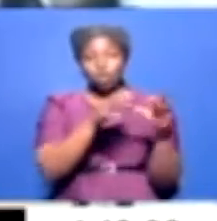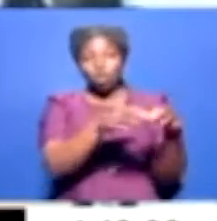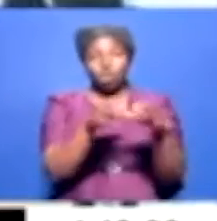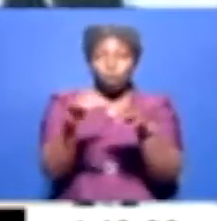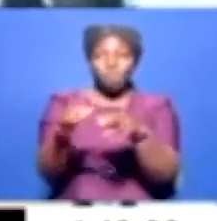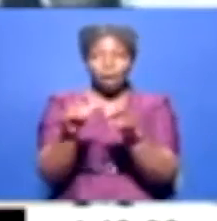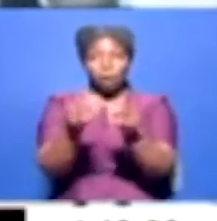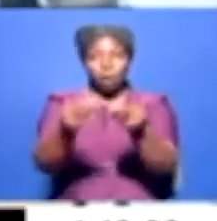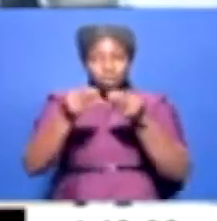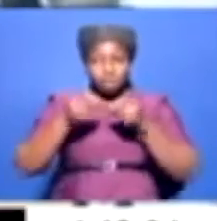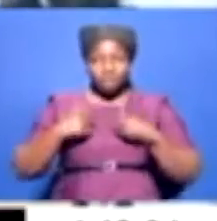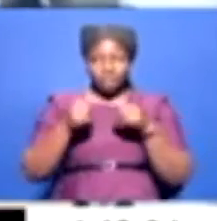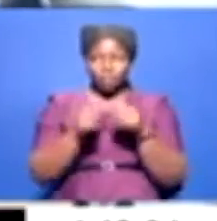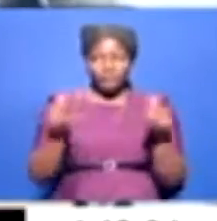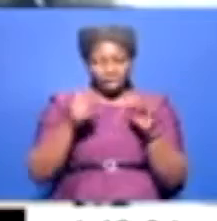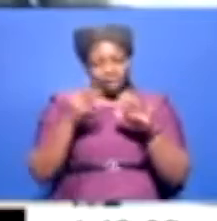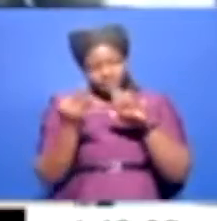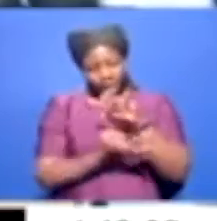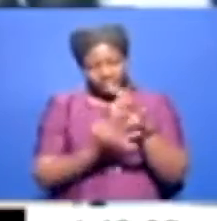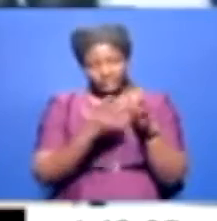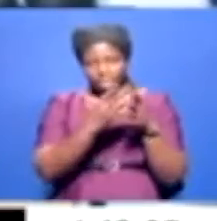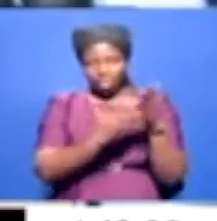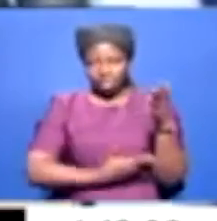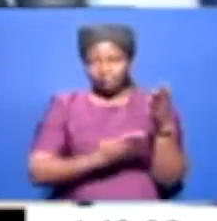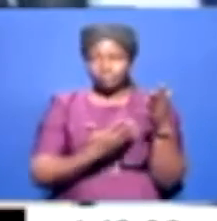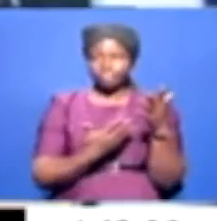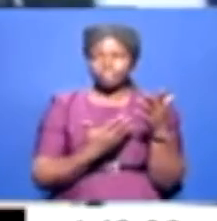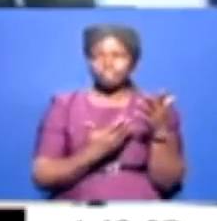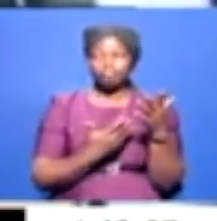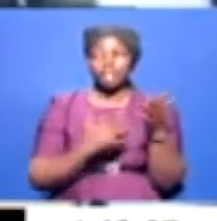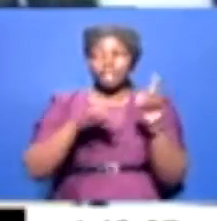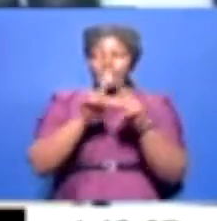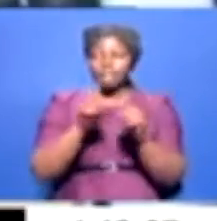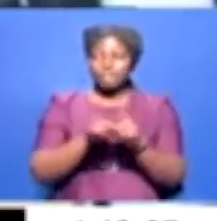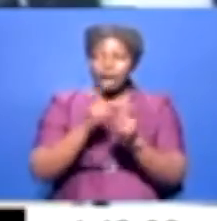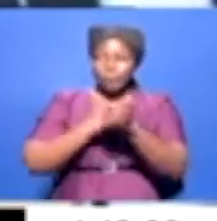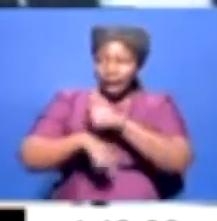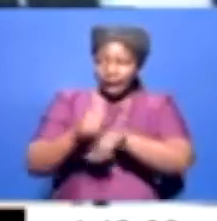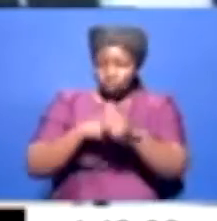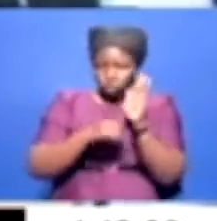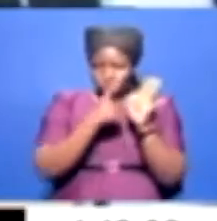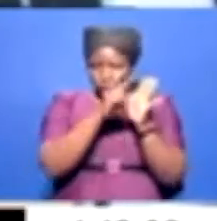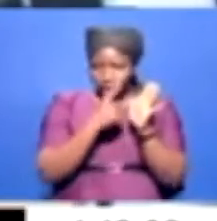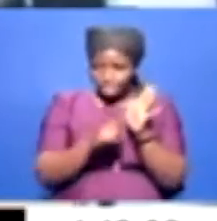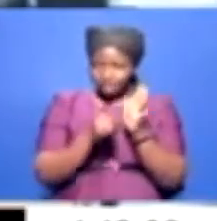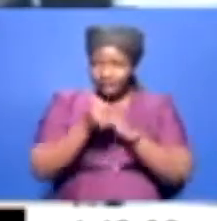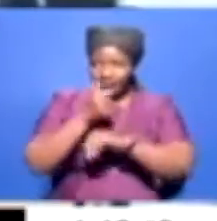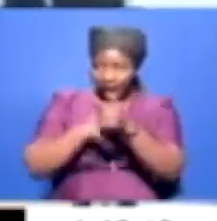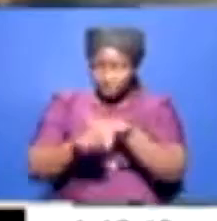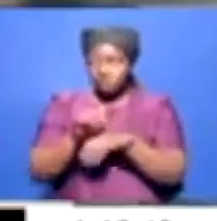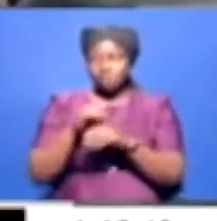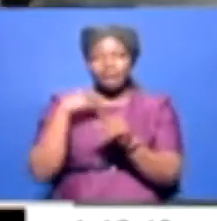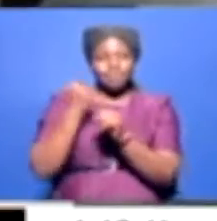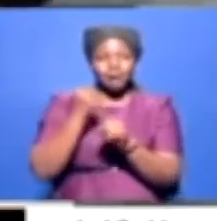well received, documented, and the appropriate action or response taken against